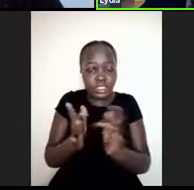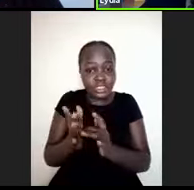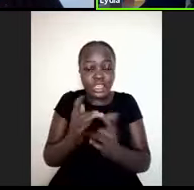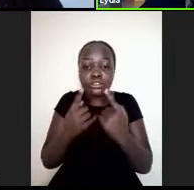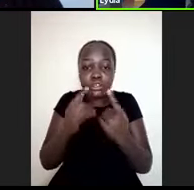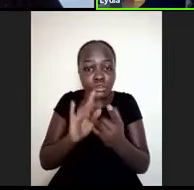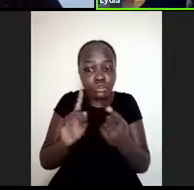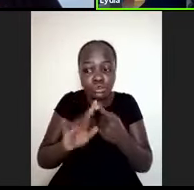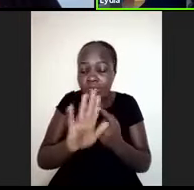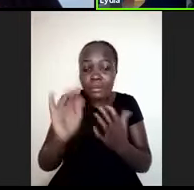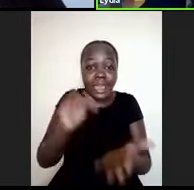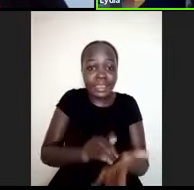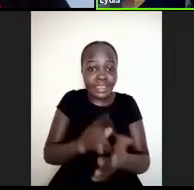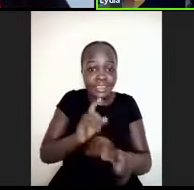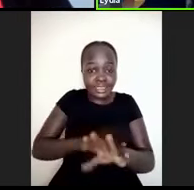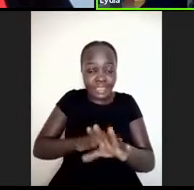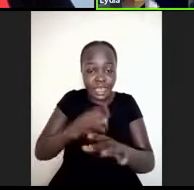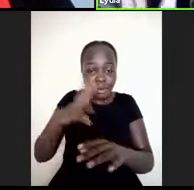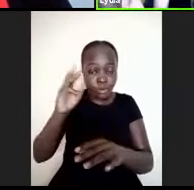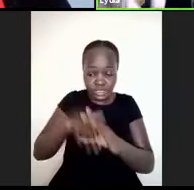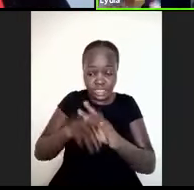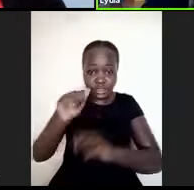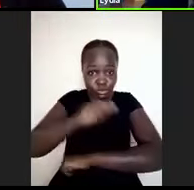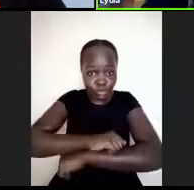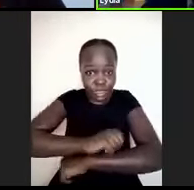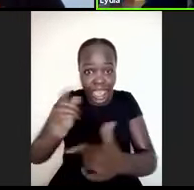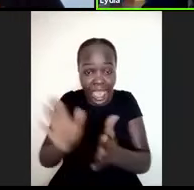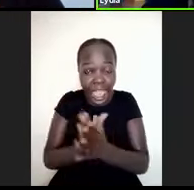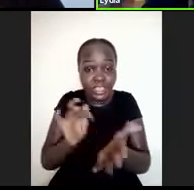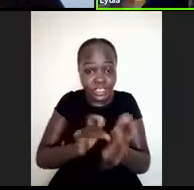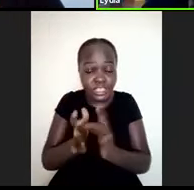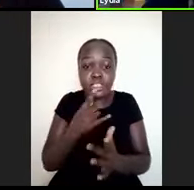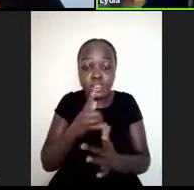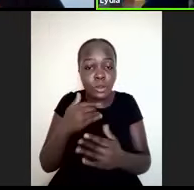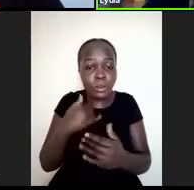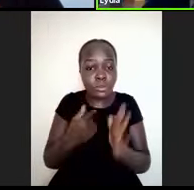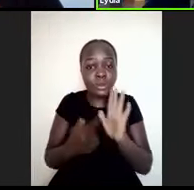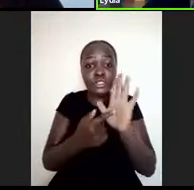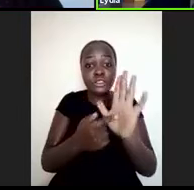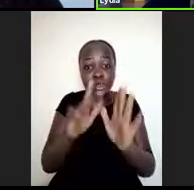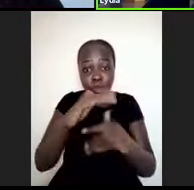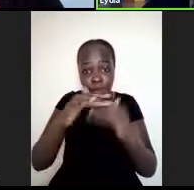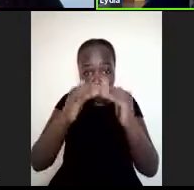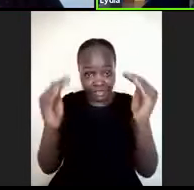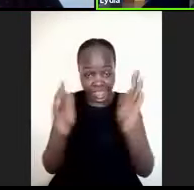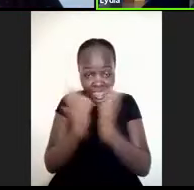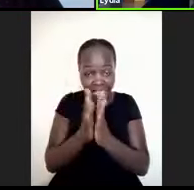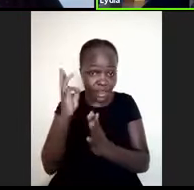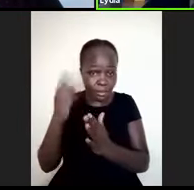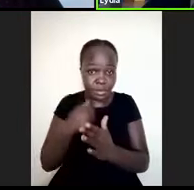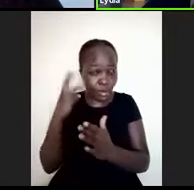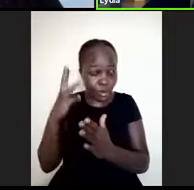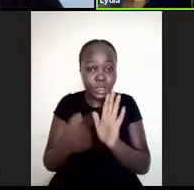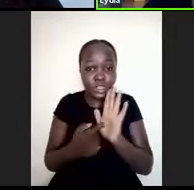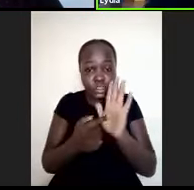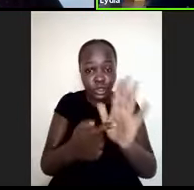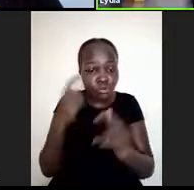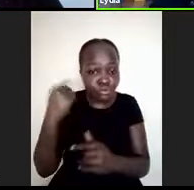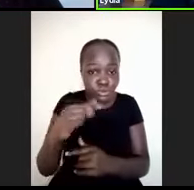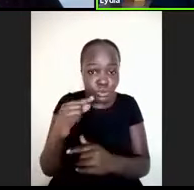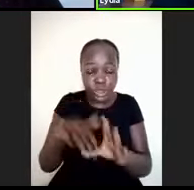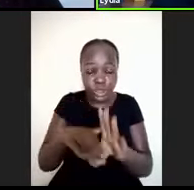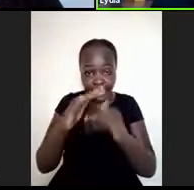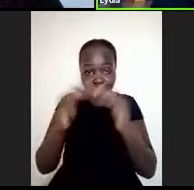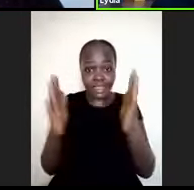again when he was in school. Wow. And Jesus told him, I will show you heaven, and I'm going to show you the golden heaven. And that's how